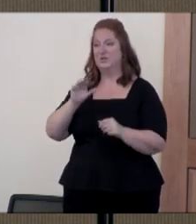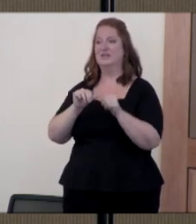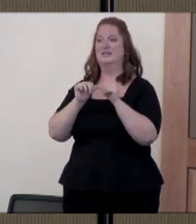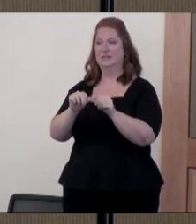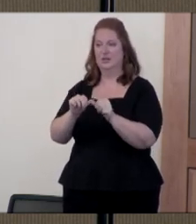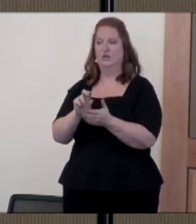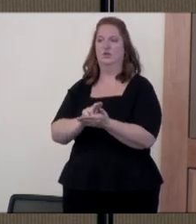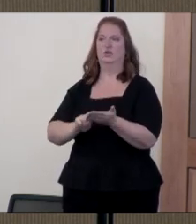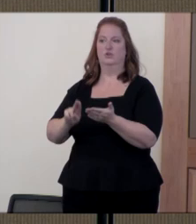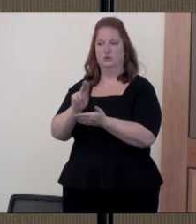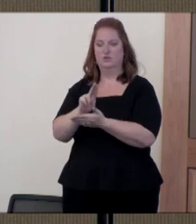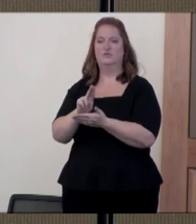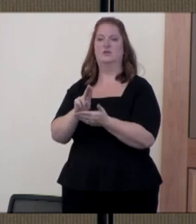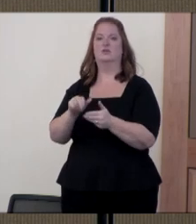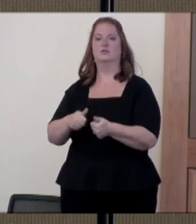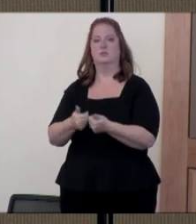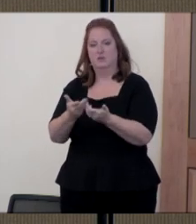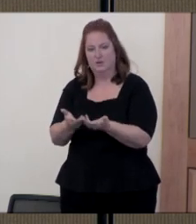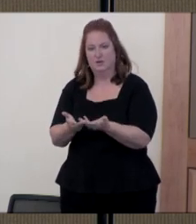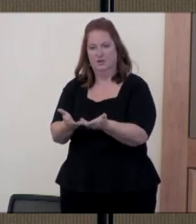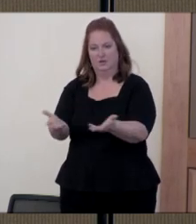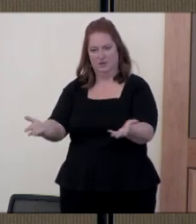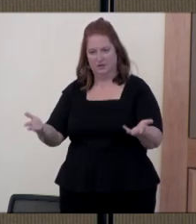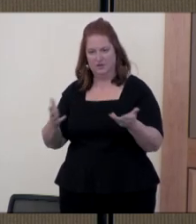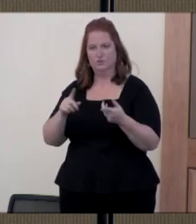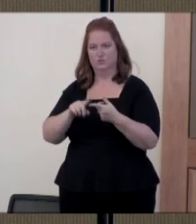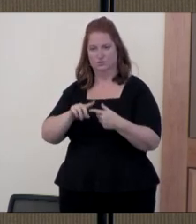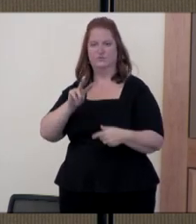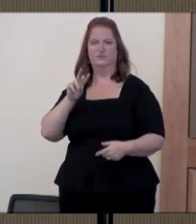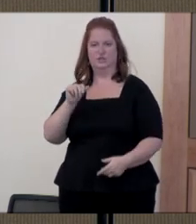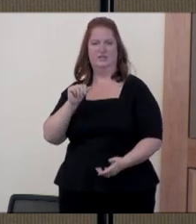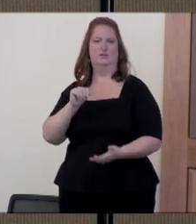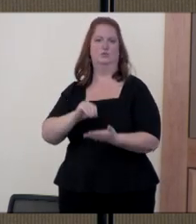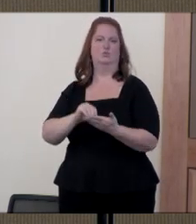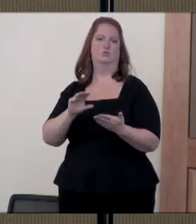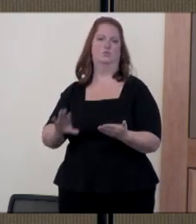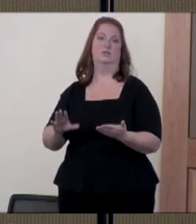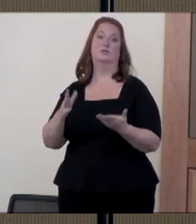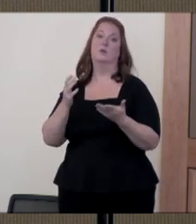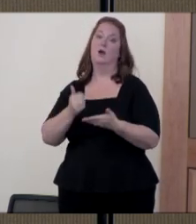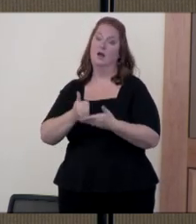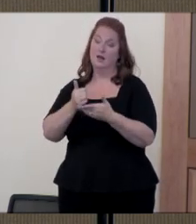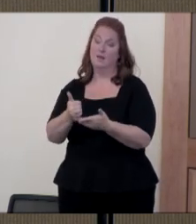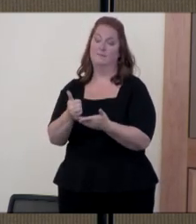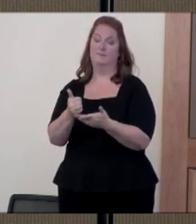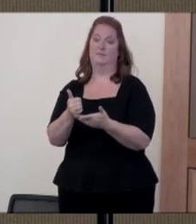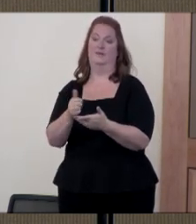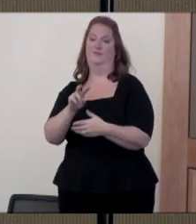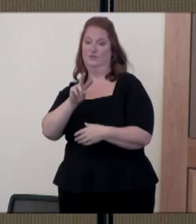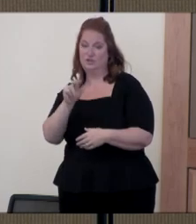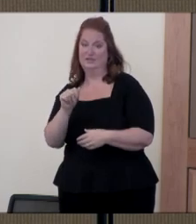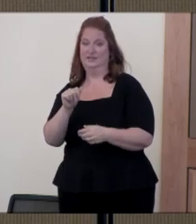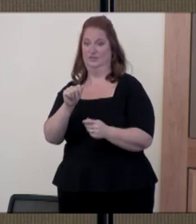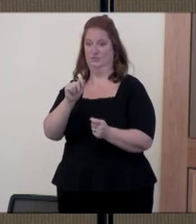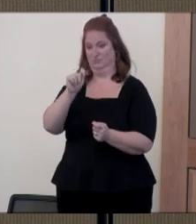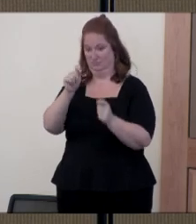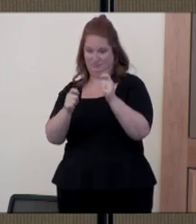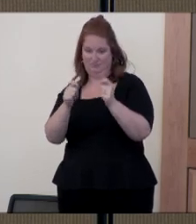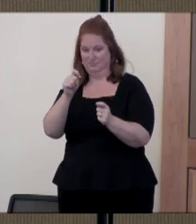university that largely serves Virginia students. We're helping to shape Virginia in really, really important